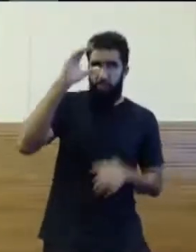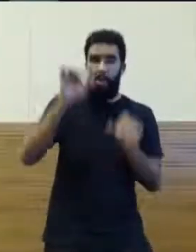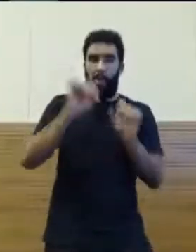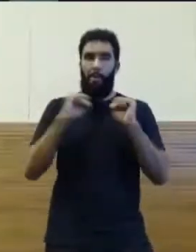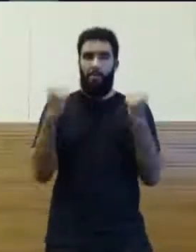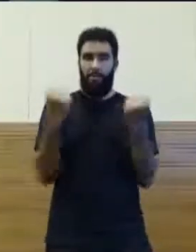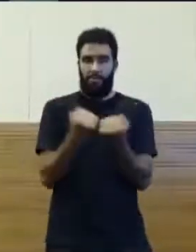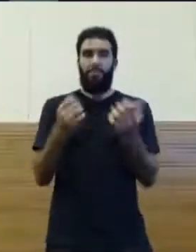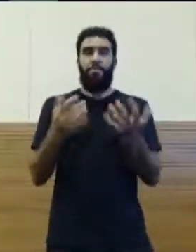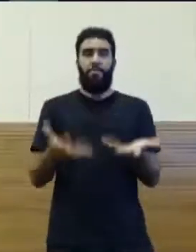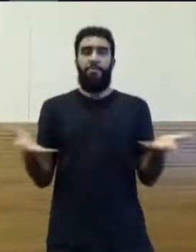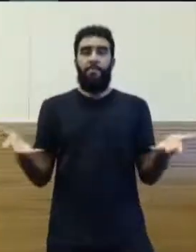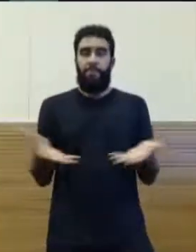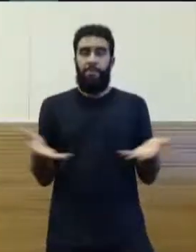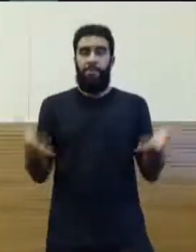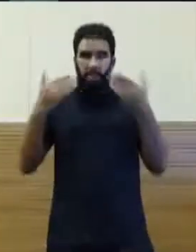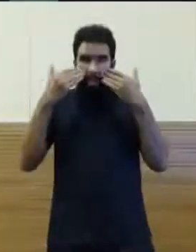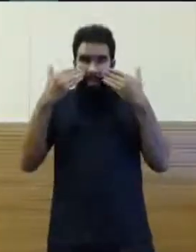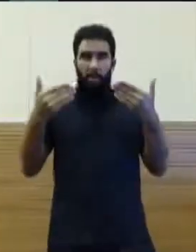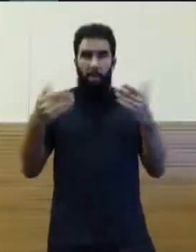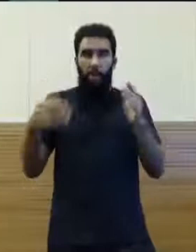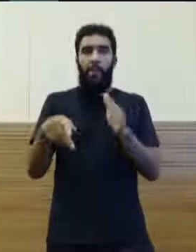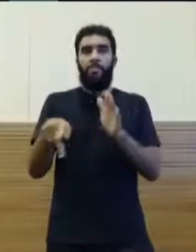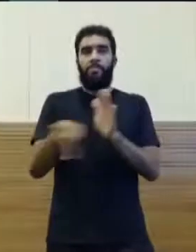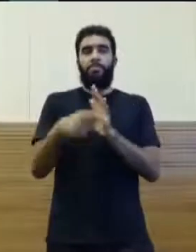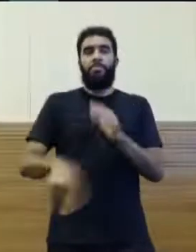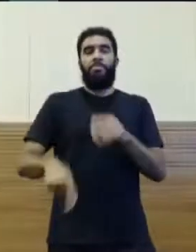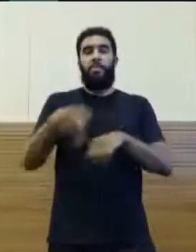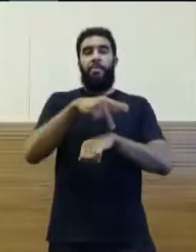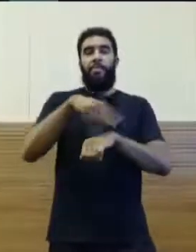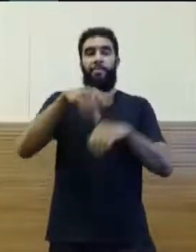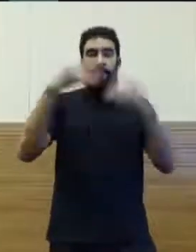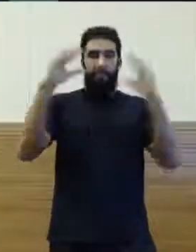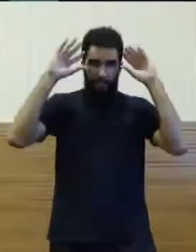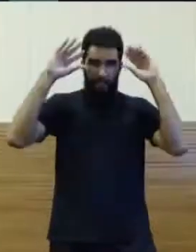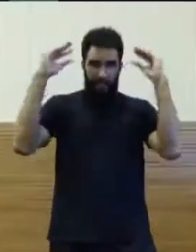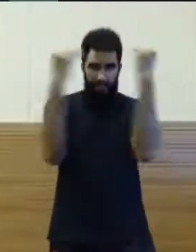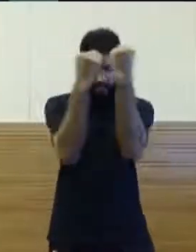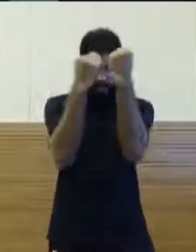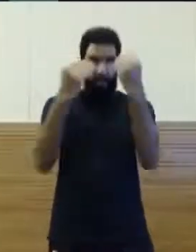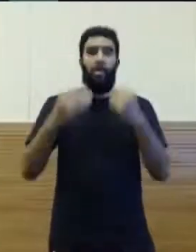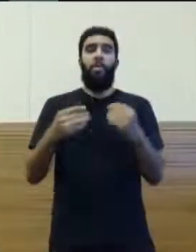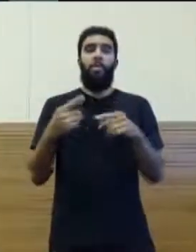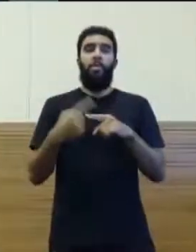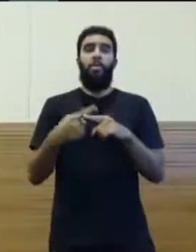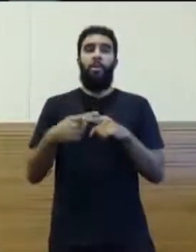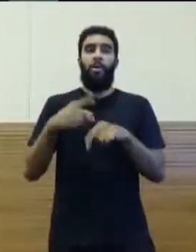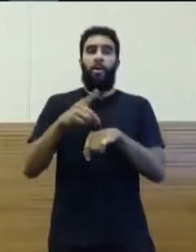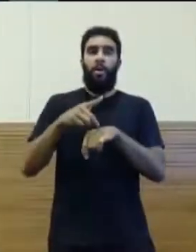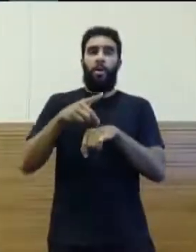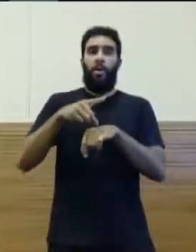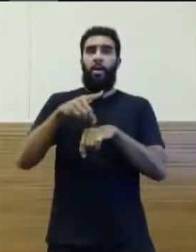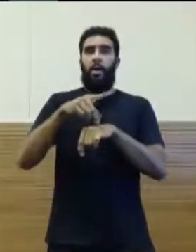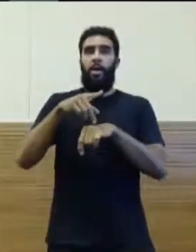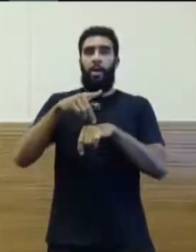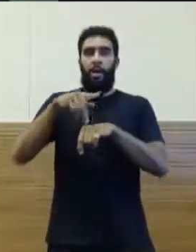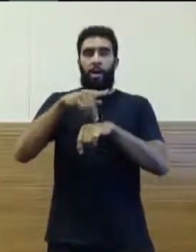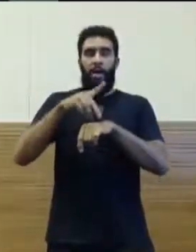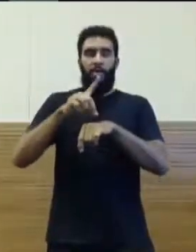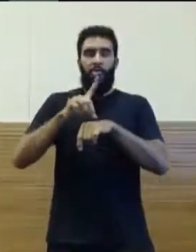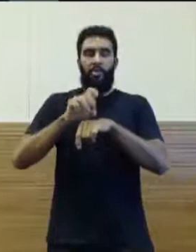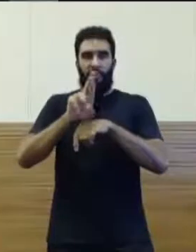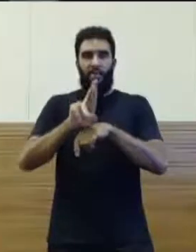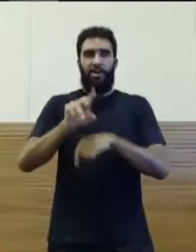certainly Temos agora a enriched this seminar. apresentação We do now have the México, presentation que será from realizada pela Mexico that doutora will be Rosária Ramos done by Alvarez.